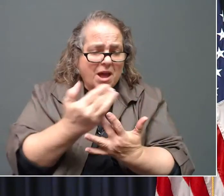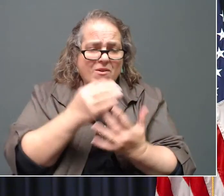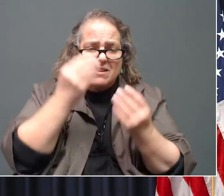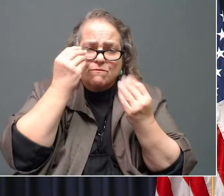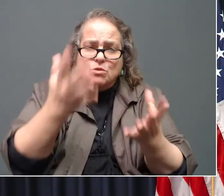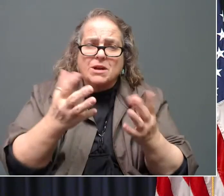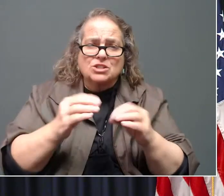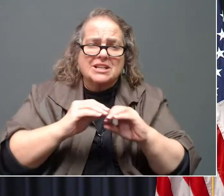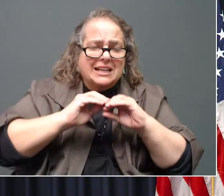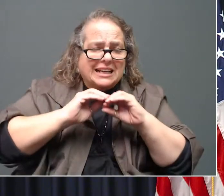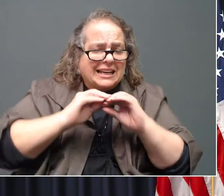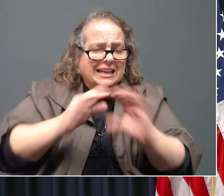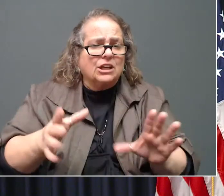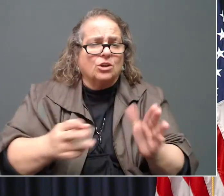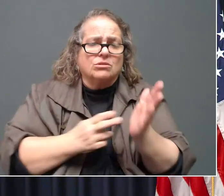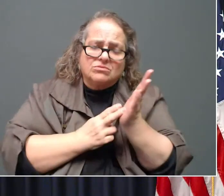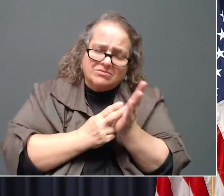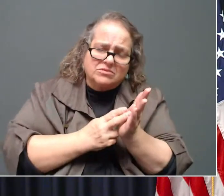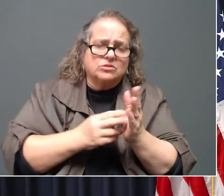Remember,